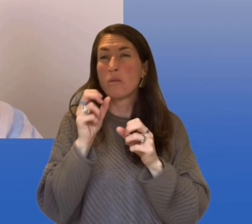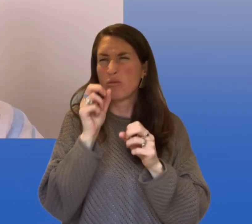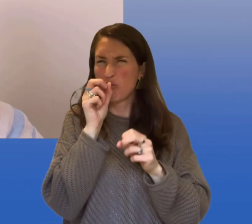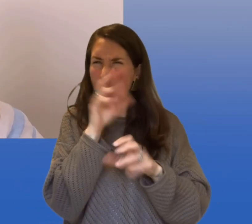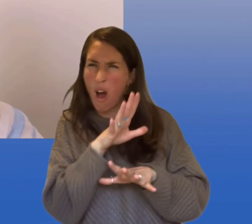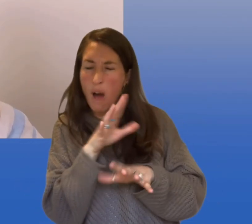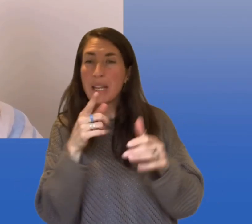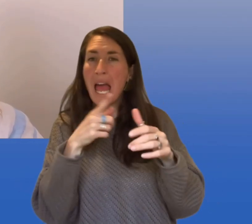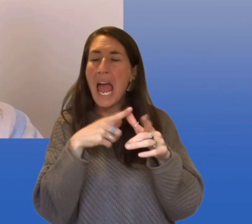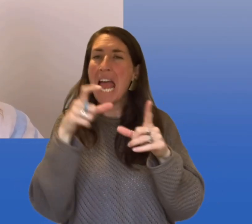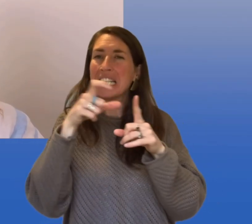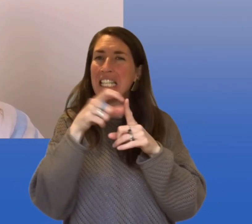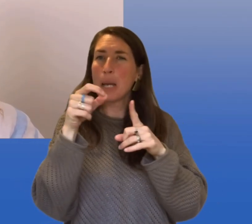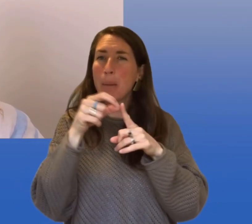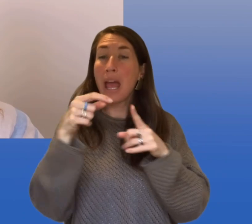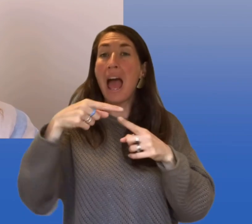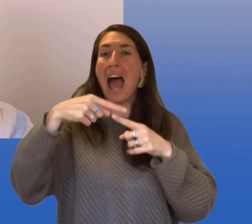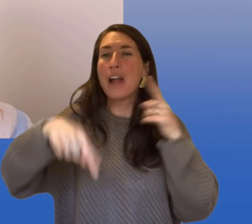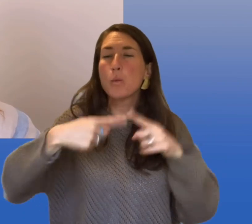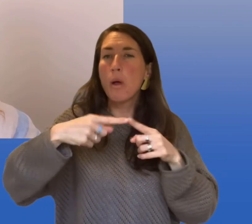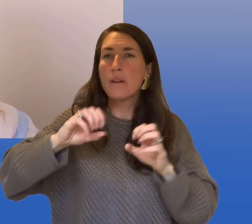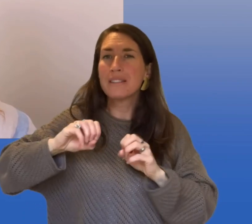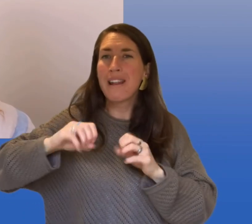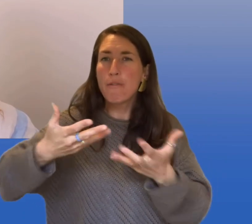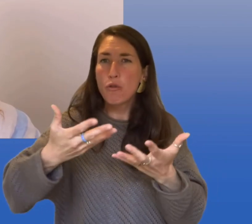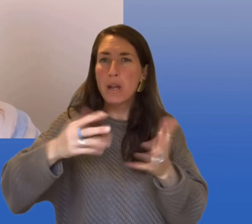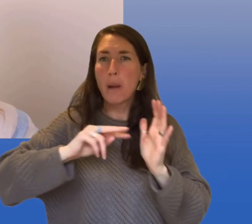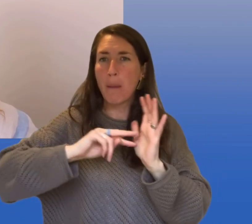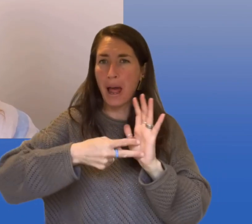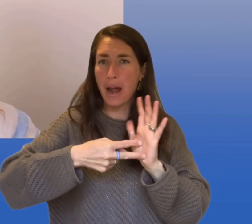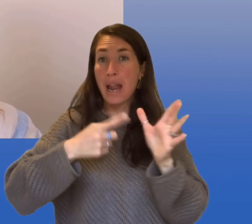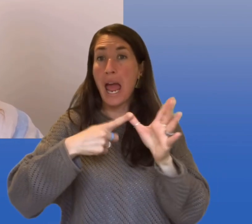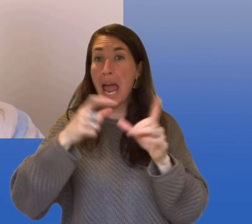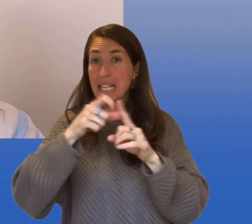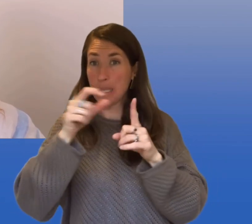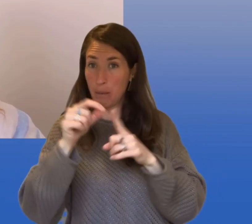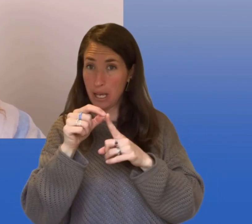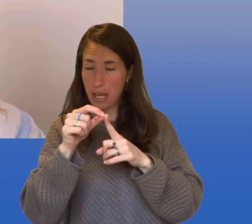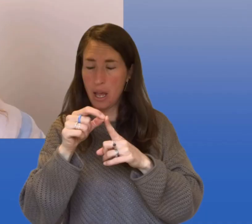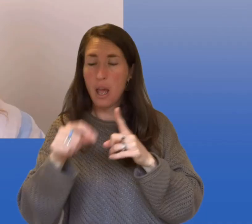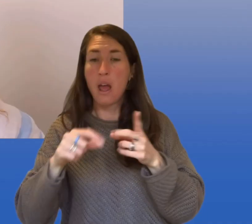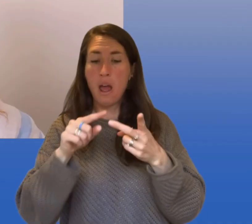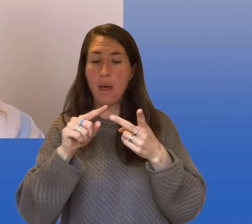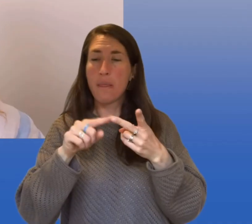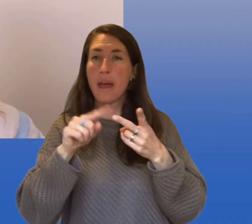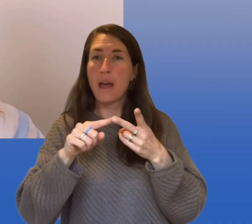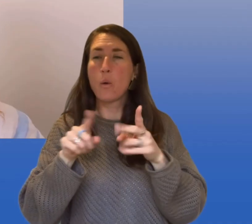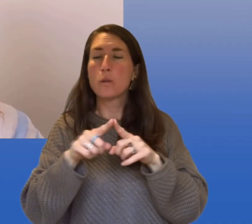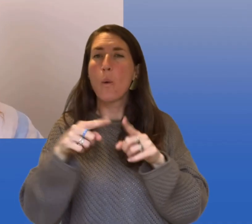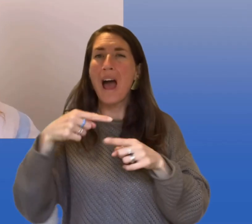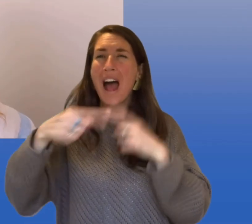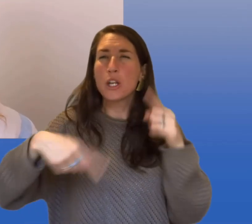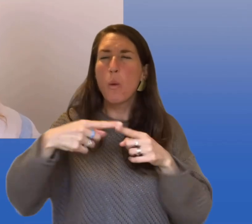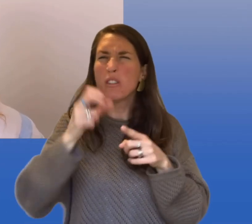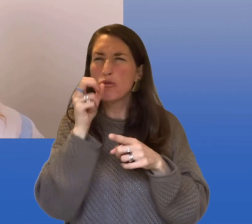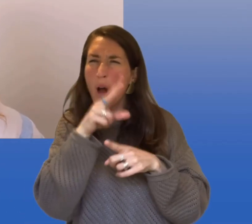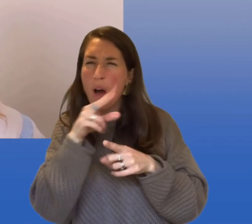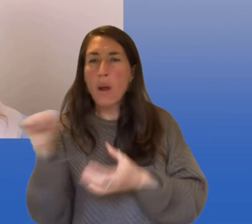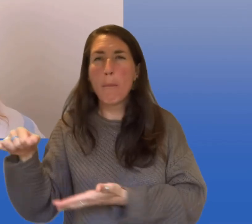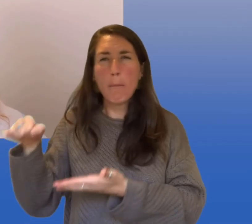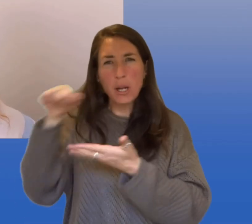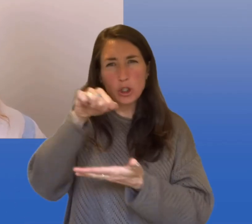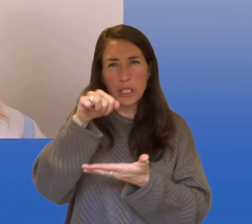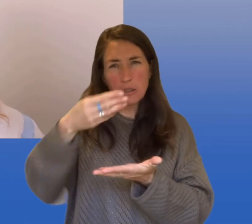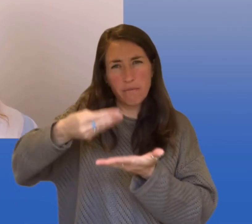draft ADP, so that is annual delivery plan, and also our draft budget for this year. So I'll talk about the